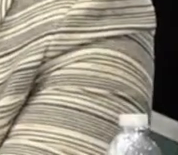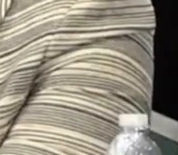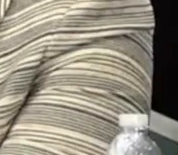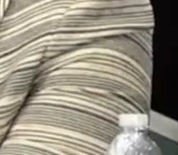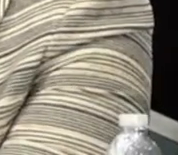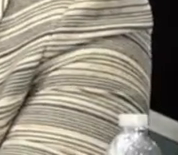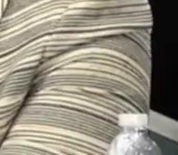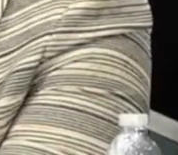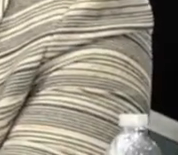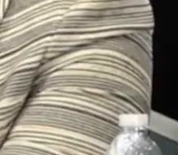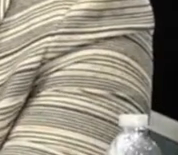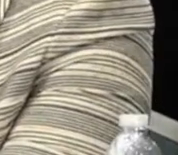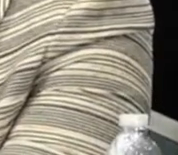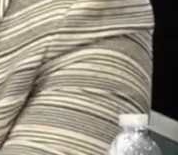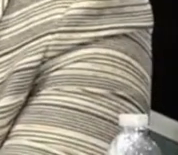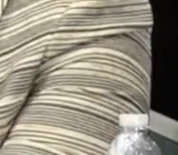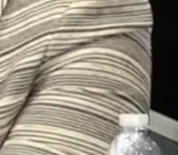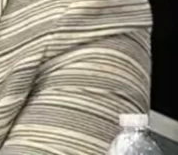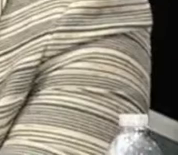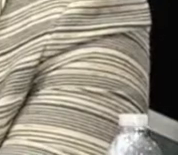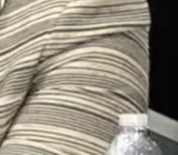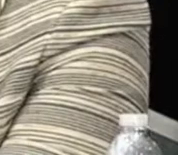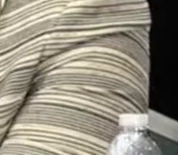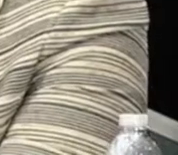And before we understand those questions and